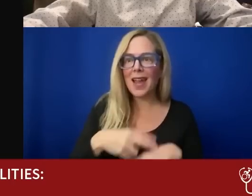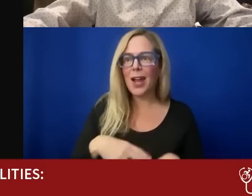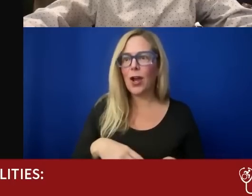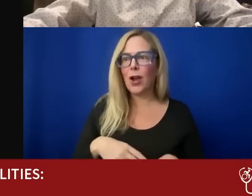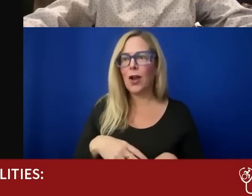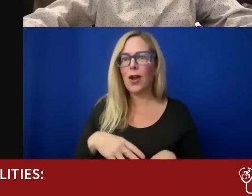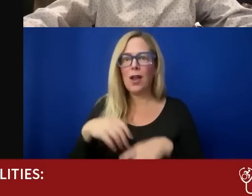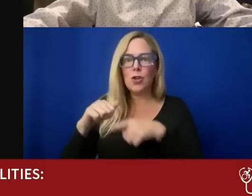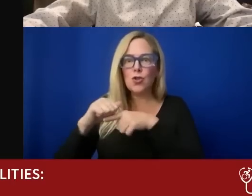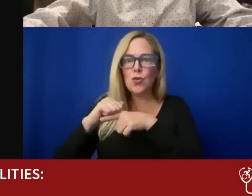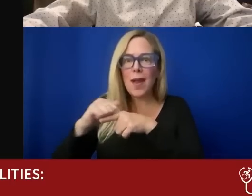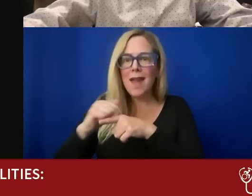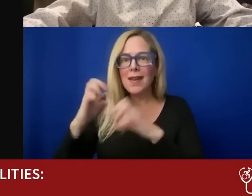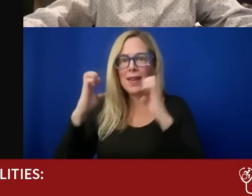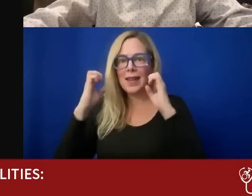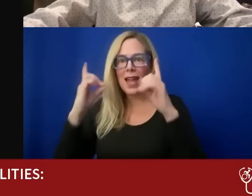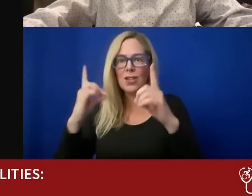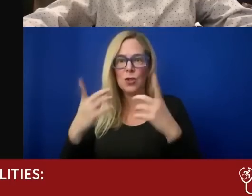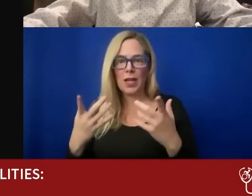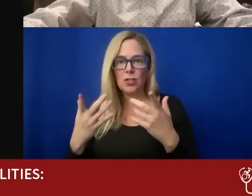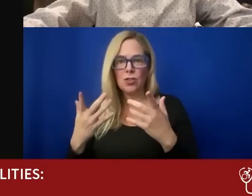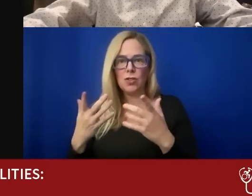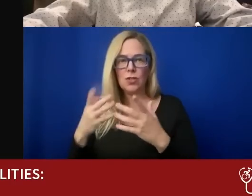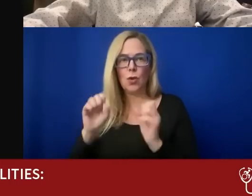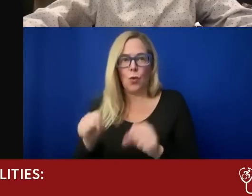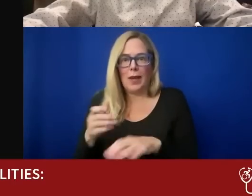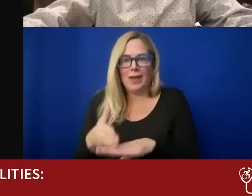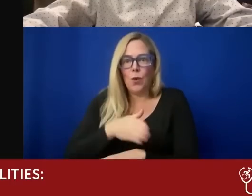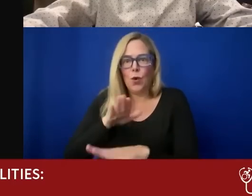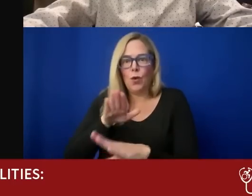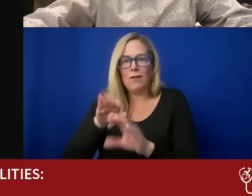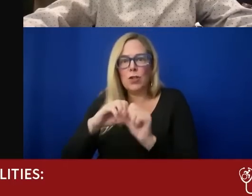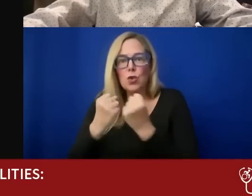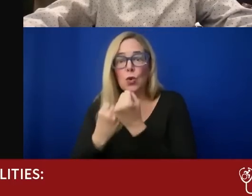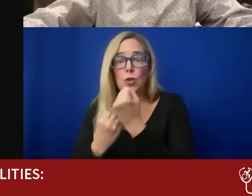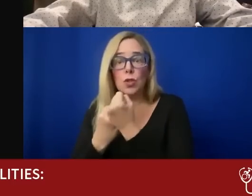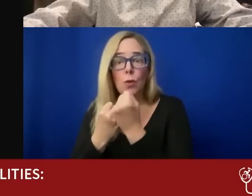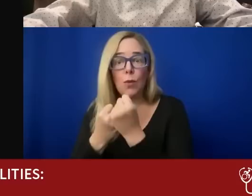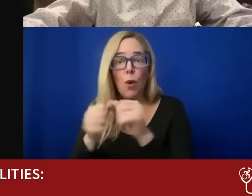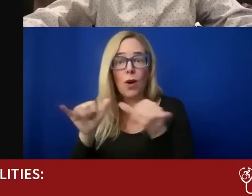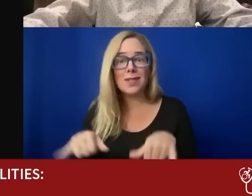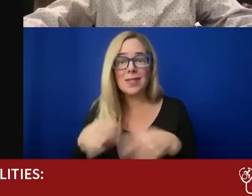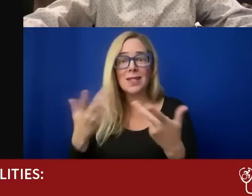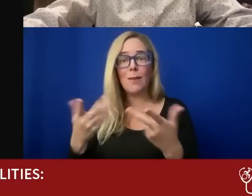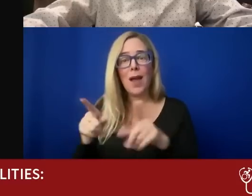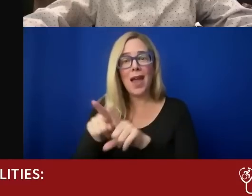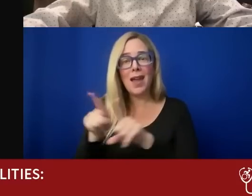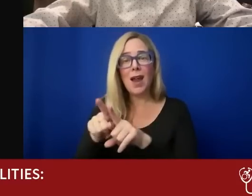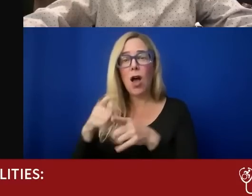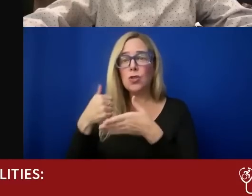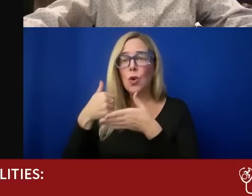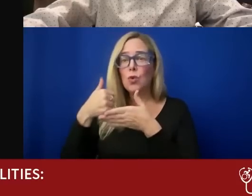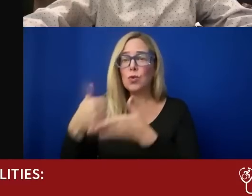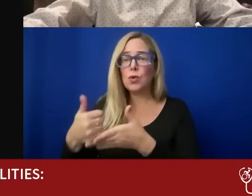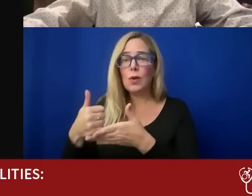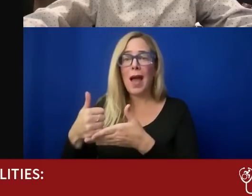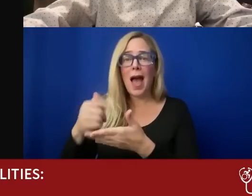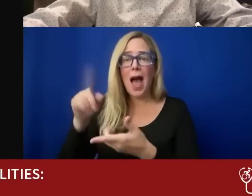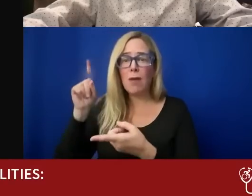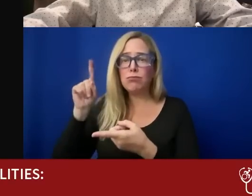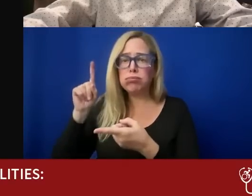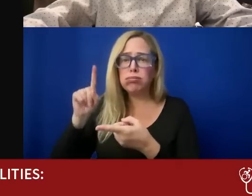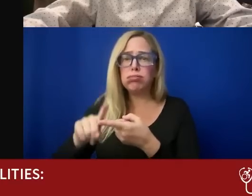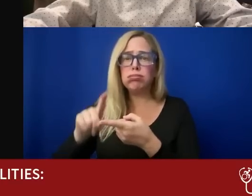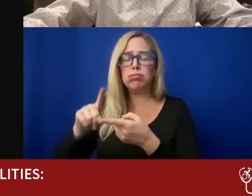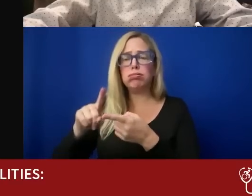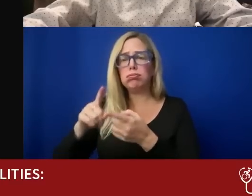and education to improve social support systems, as well as improve stigma and stigmatizing language in healthcare settings. The